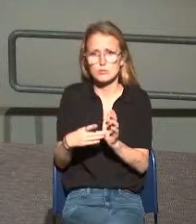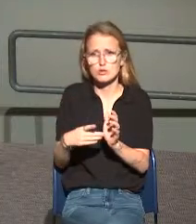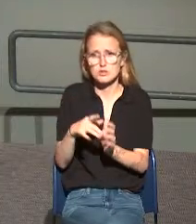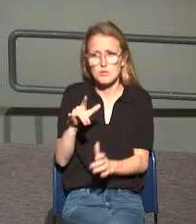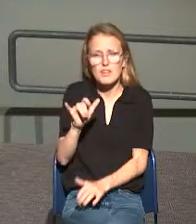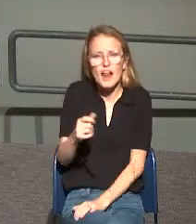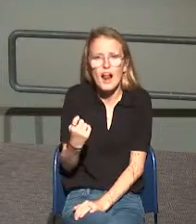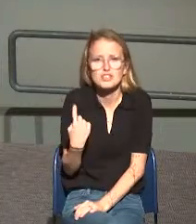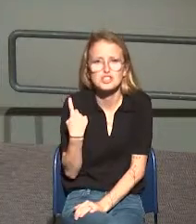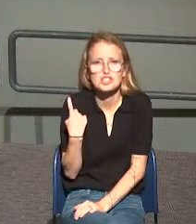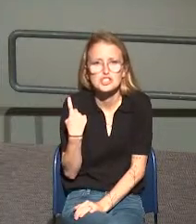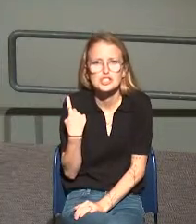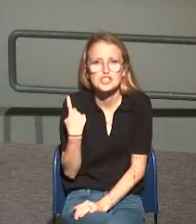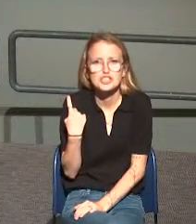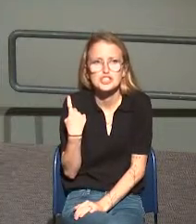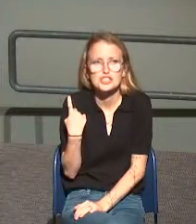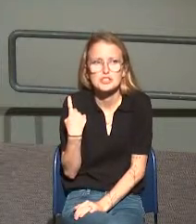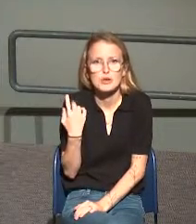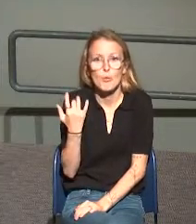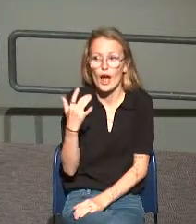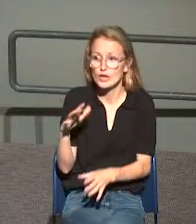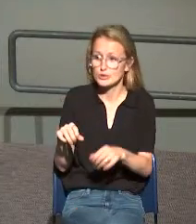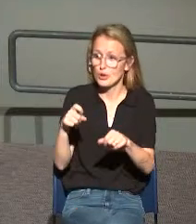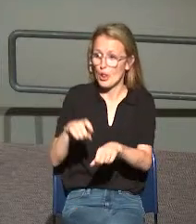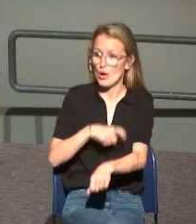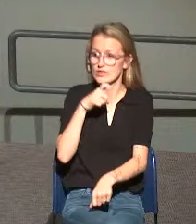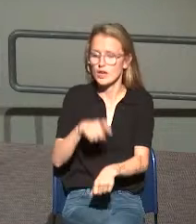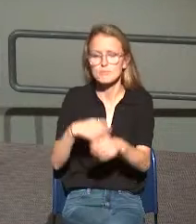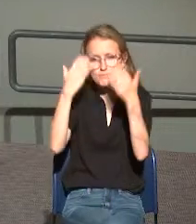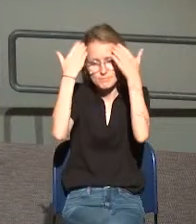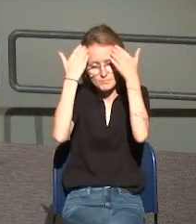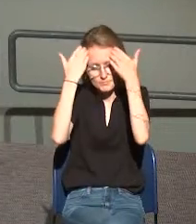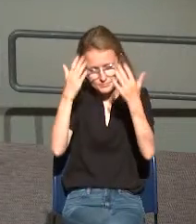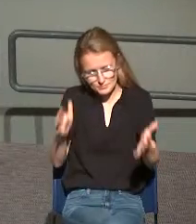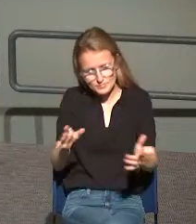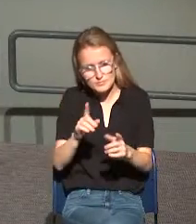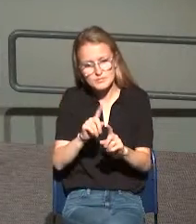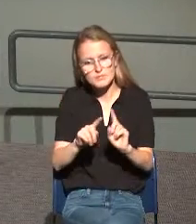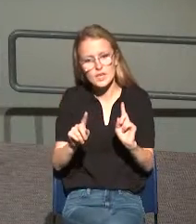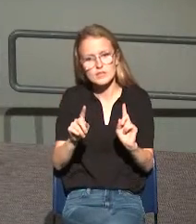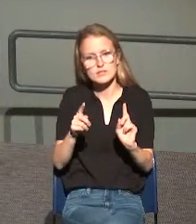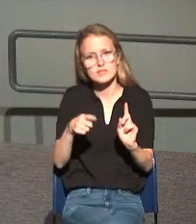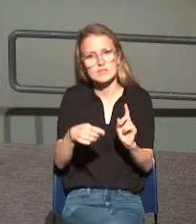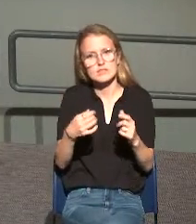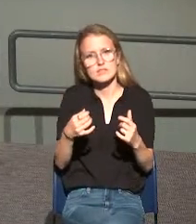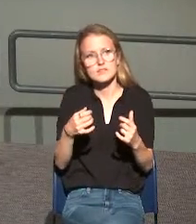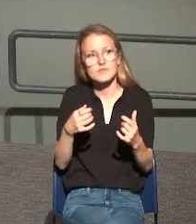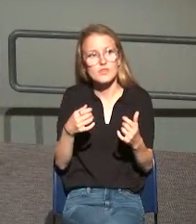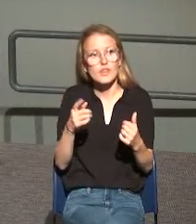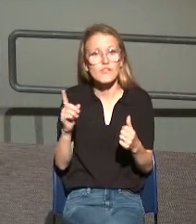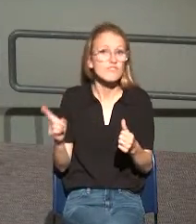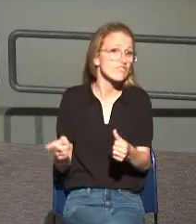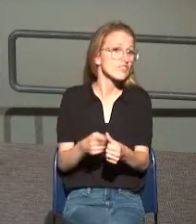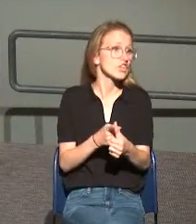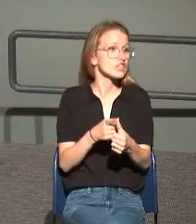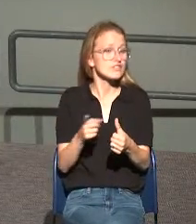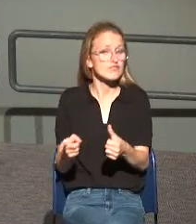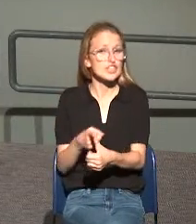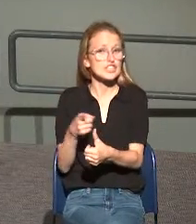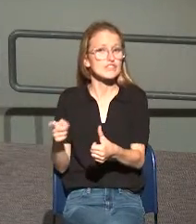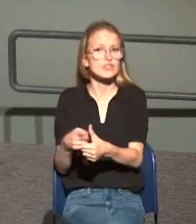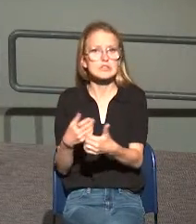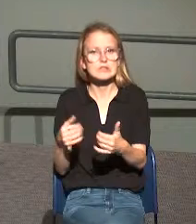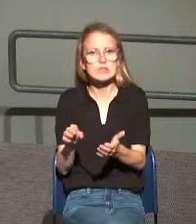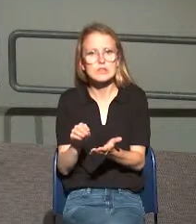year. Why it took so long, I don't know, but there's still, these firsts are still being logged,